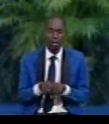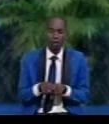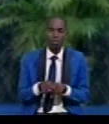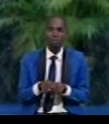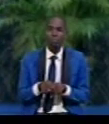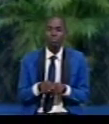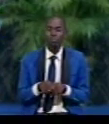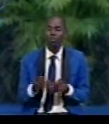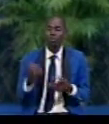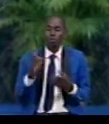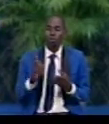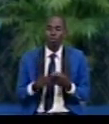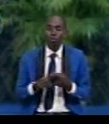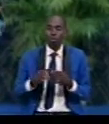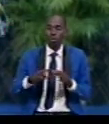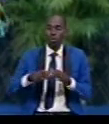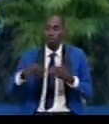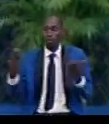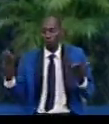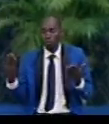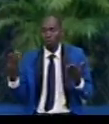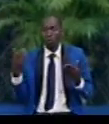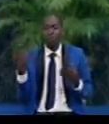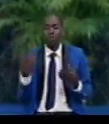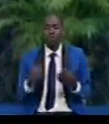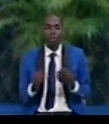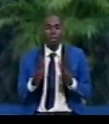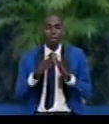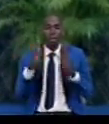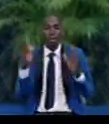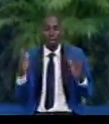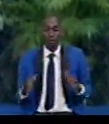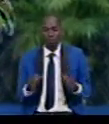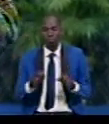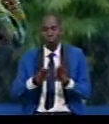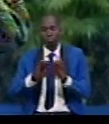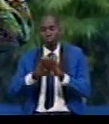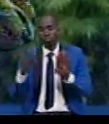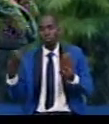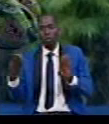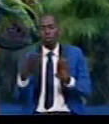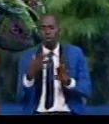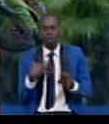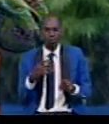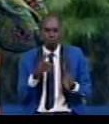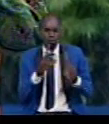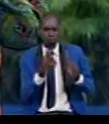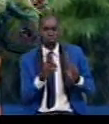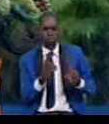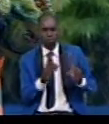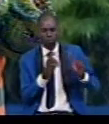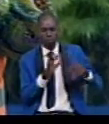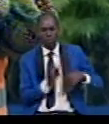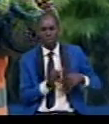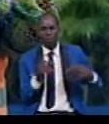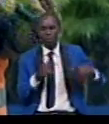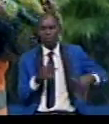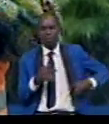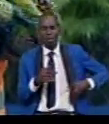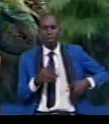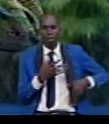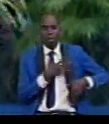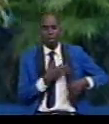that in. It's not there. The Holy Spirit removed it. From that day till now, it's gone. And gone forever.